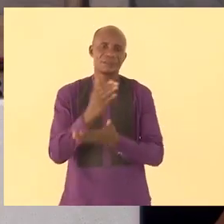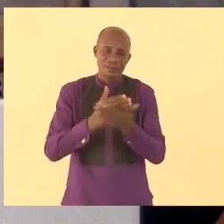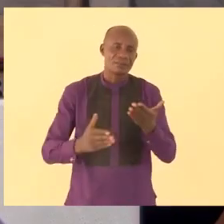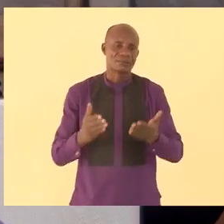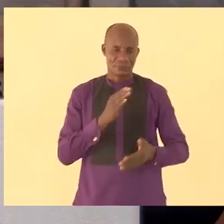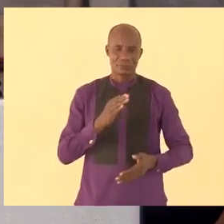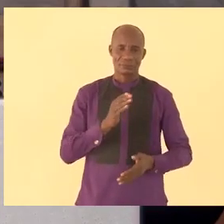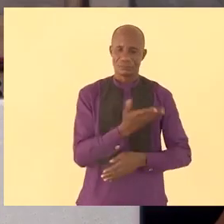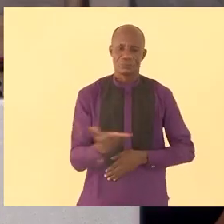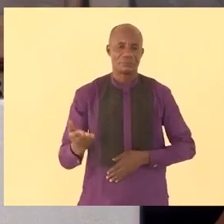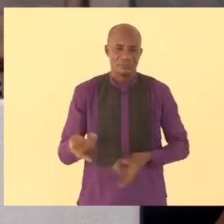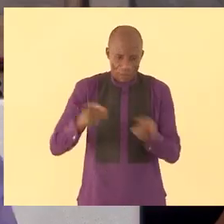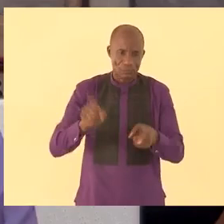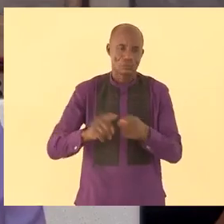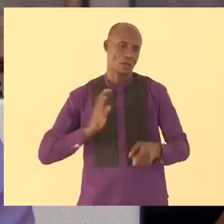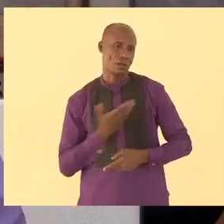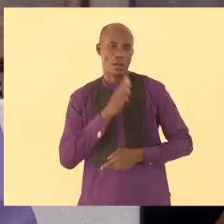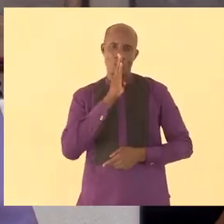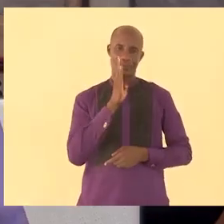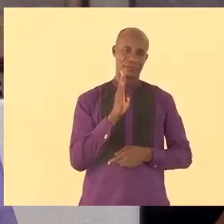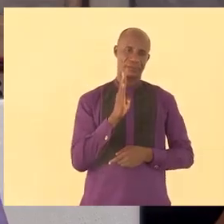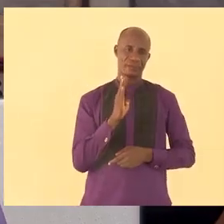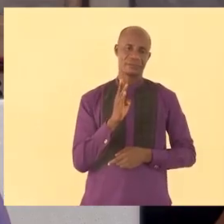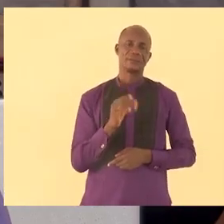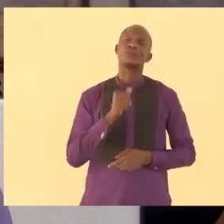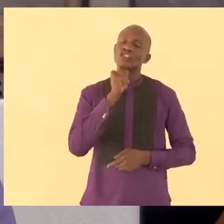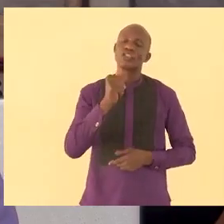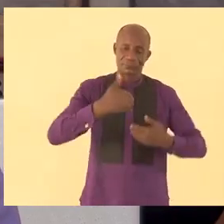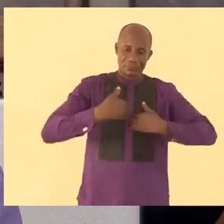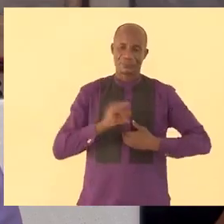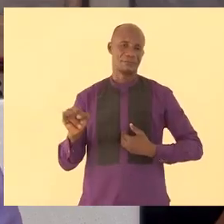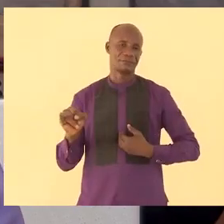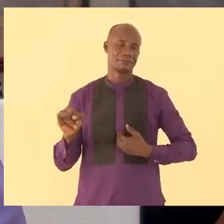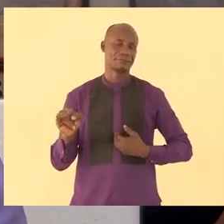to our being, not just our having.